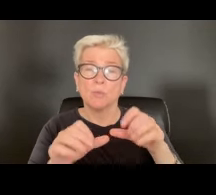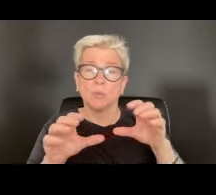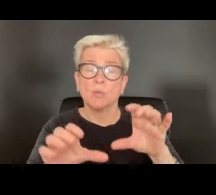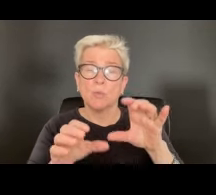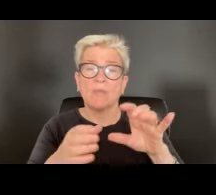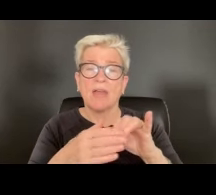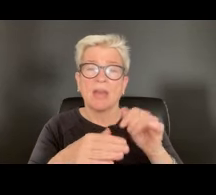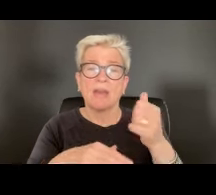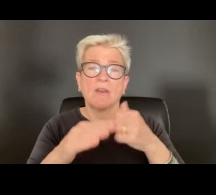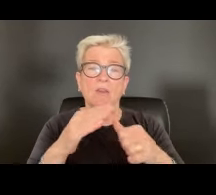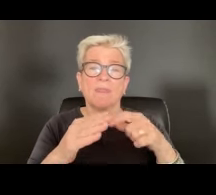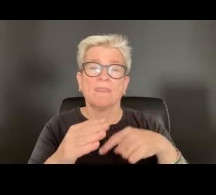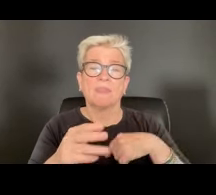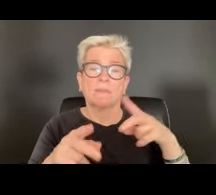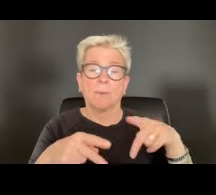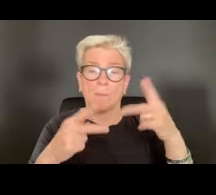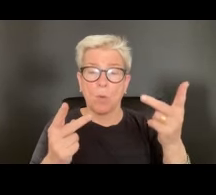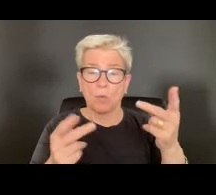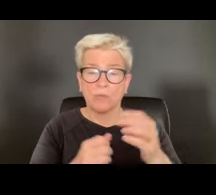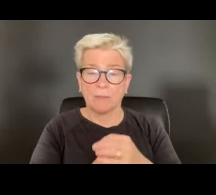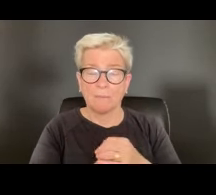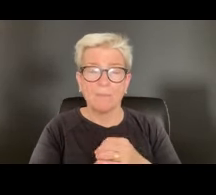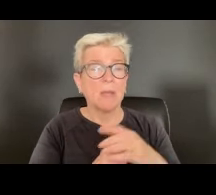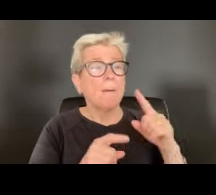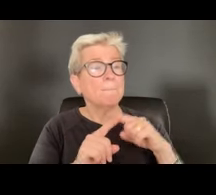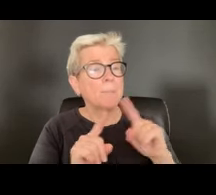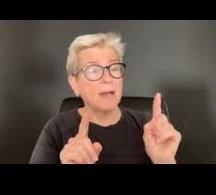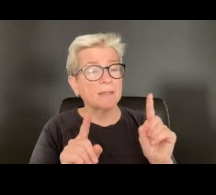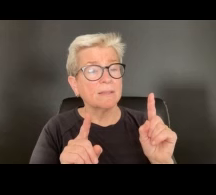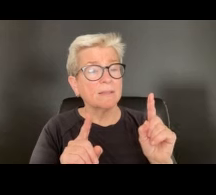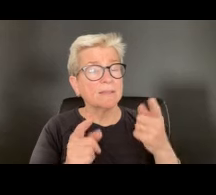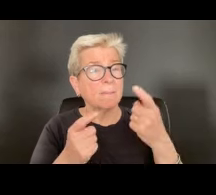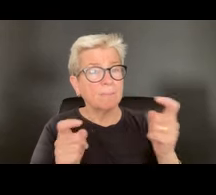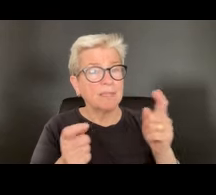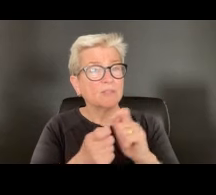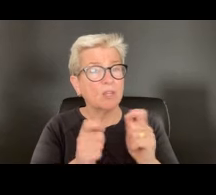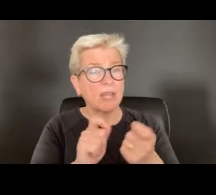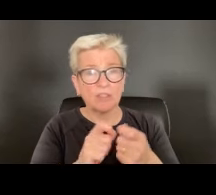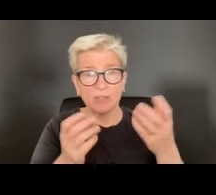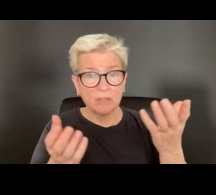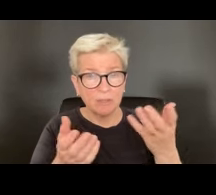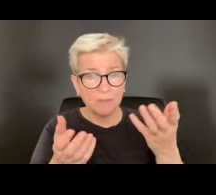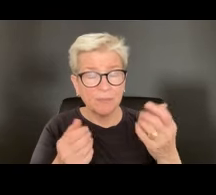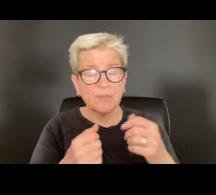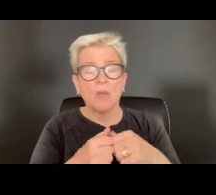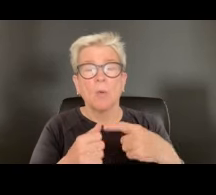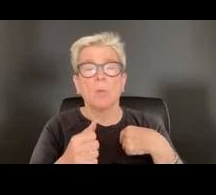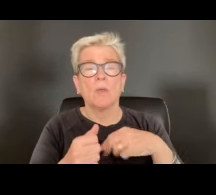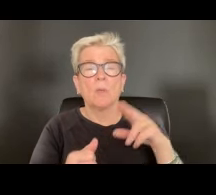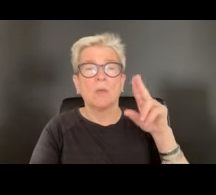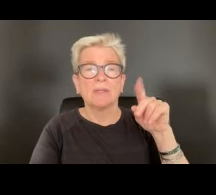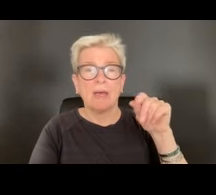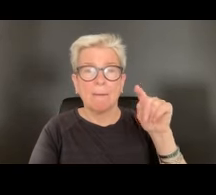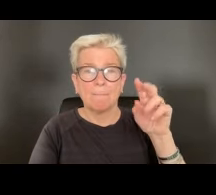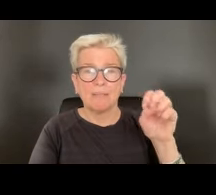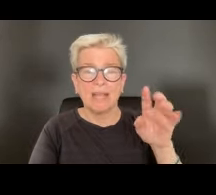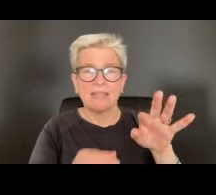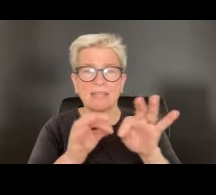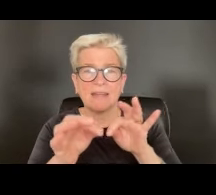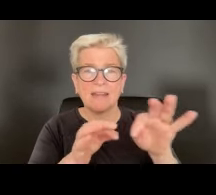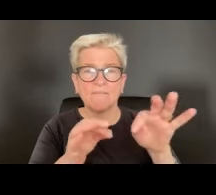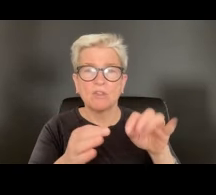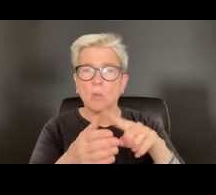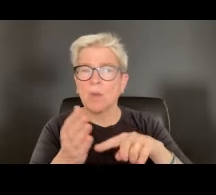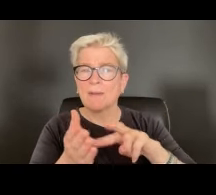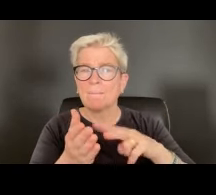this proposal. However, the major changes are that we would update the definition of neighborhood residential.